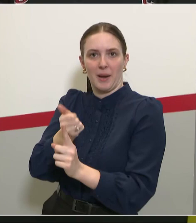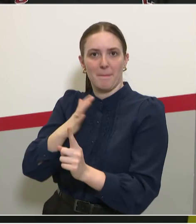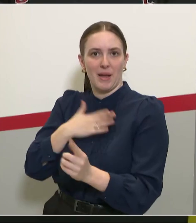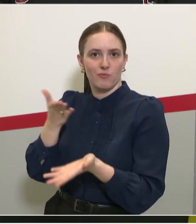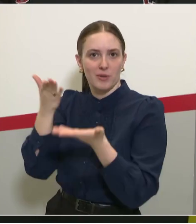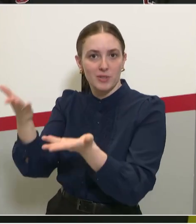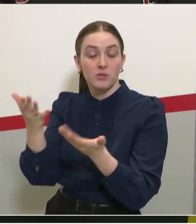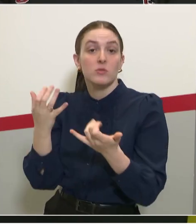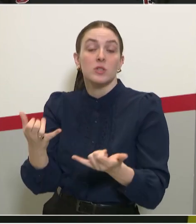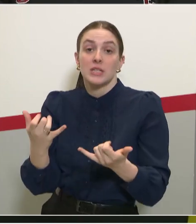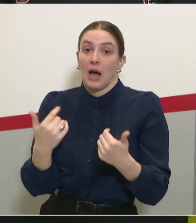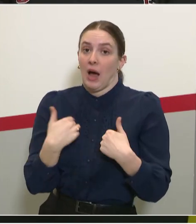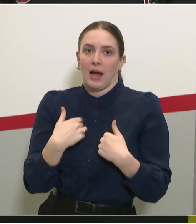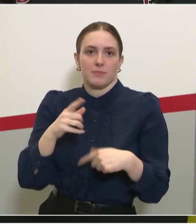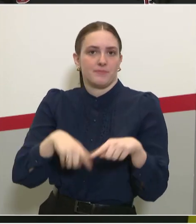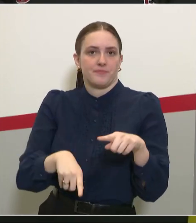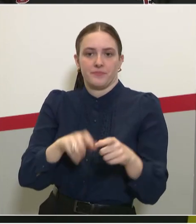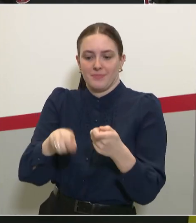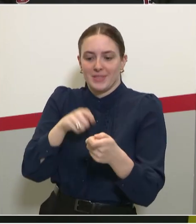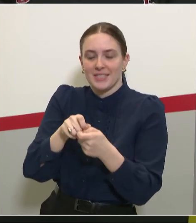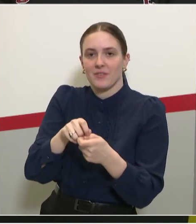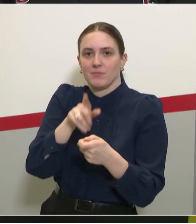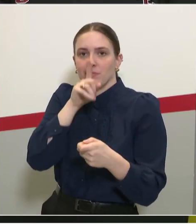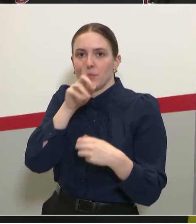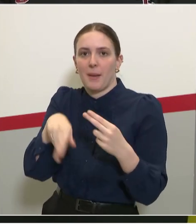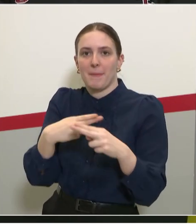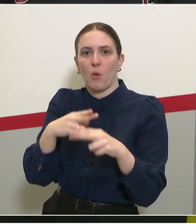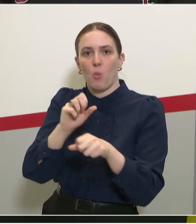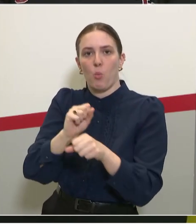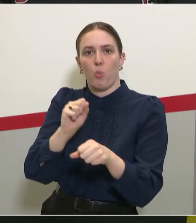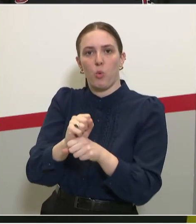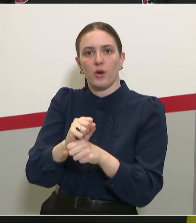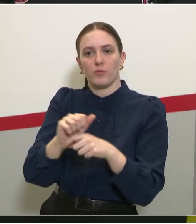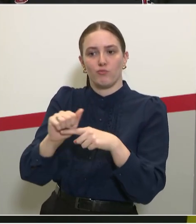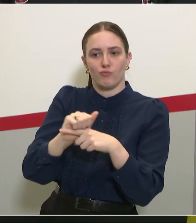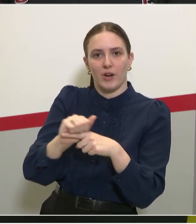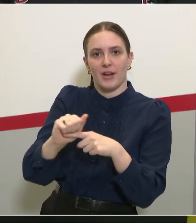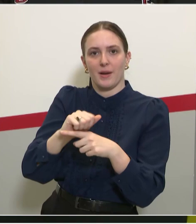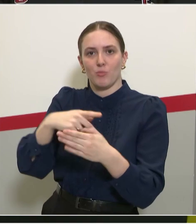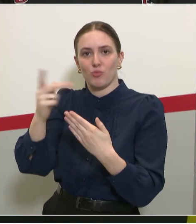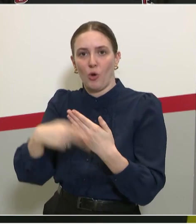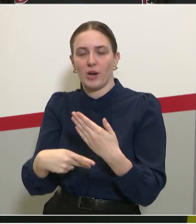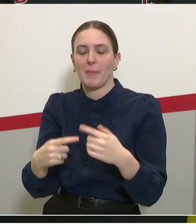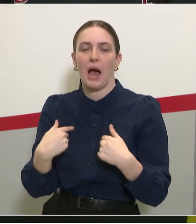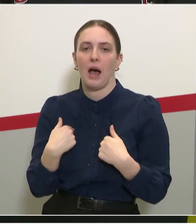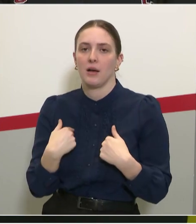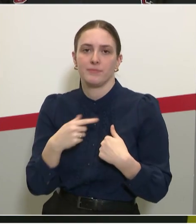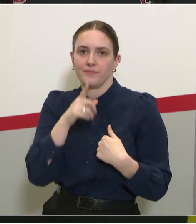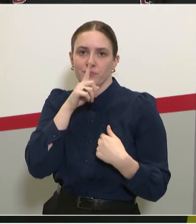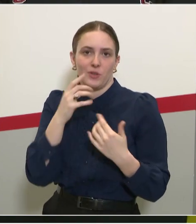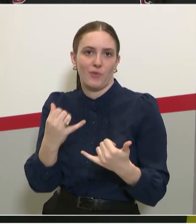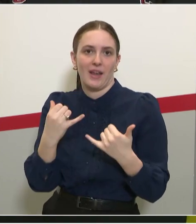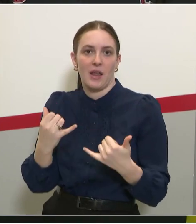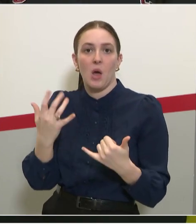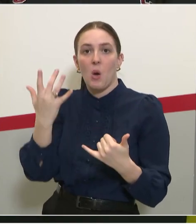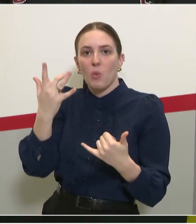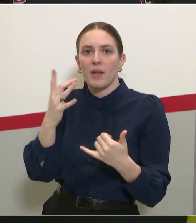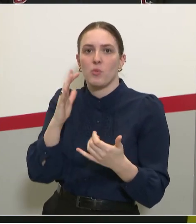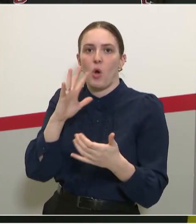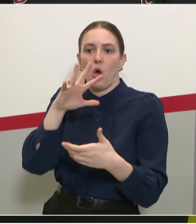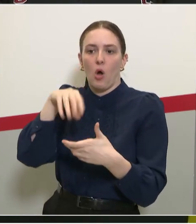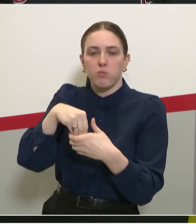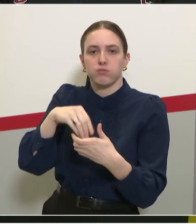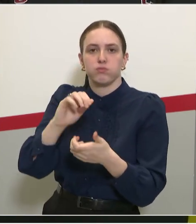anything specifically about workforce training programs or any other programs for that matter, because they are all in the